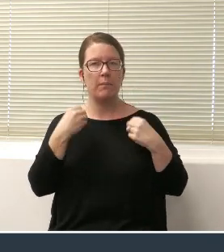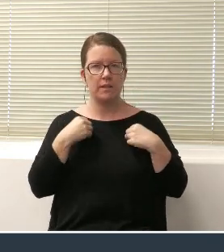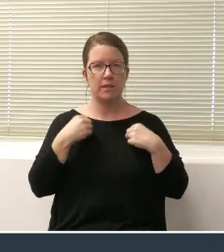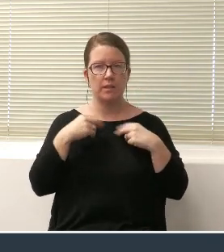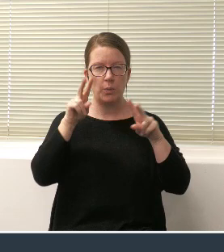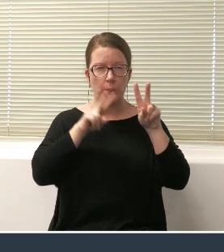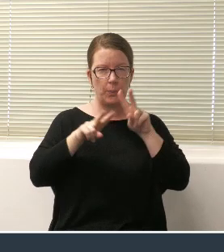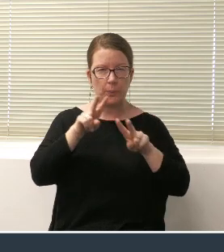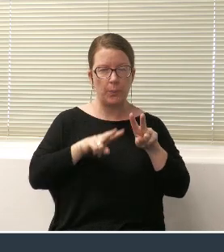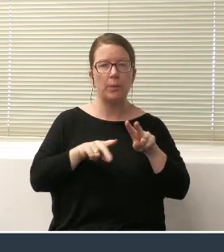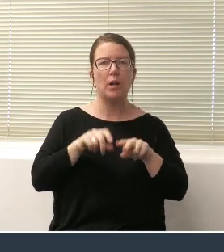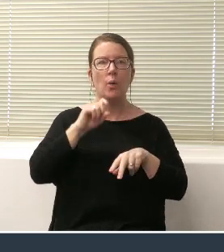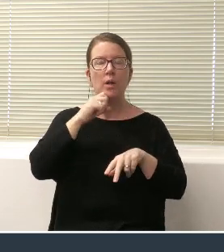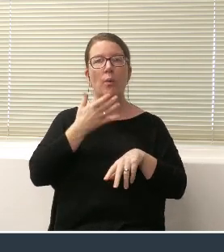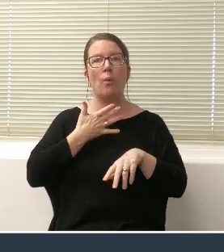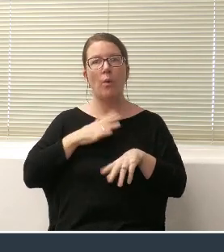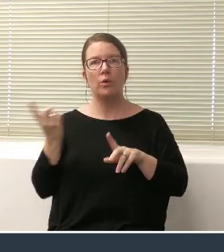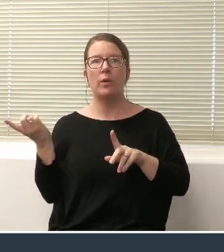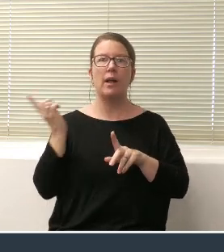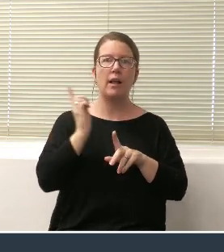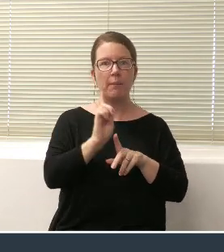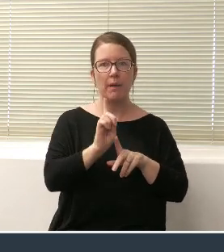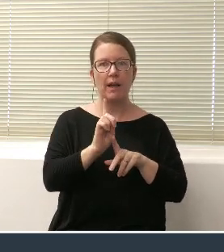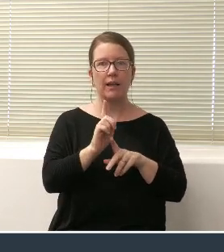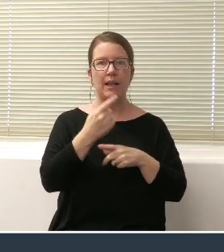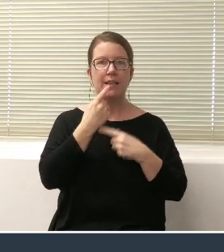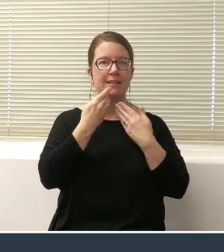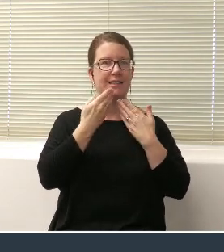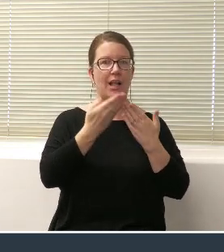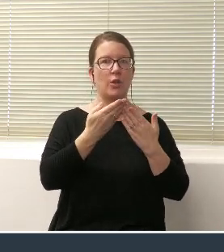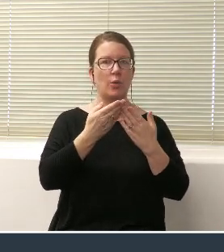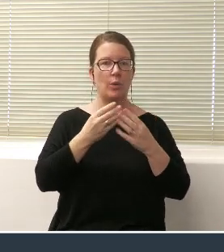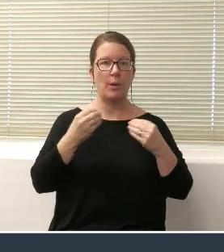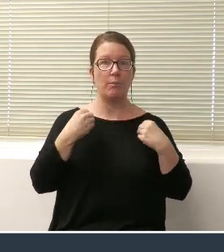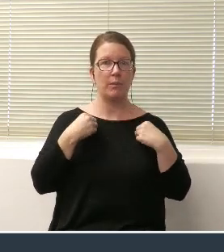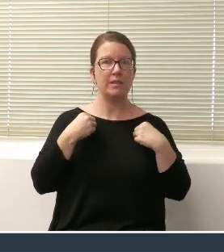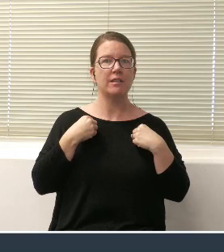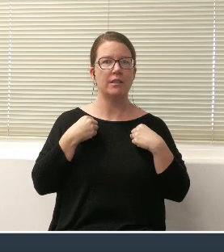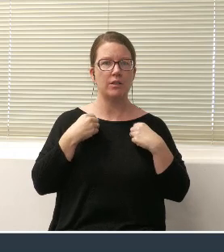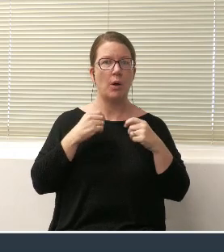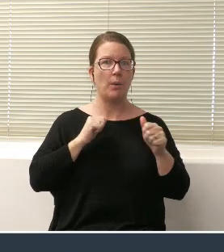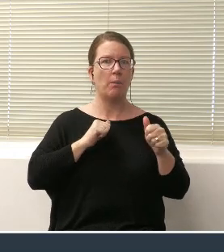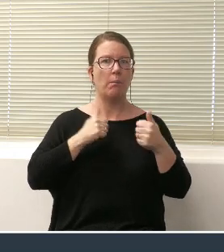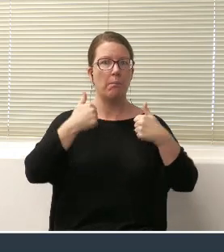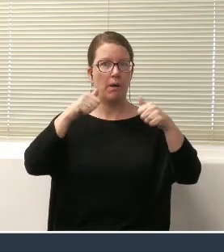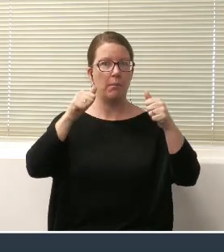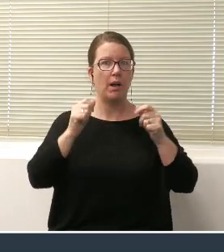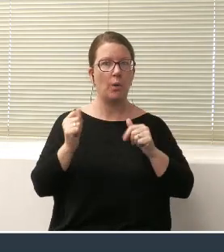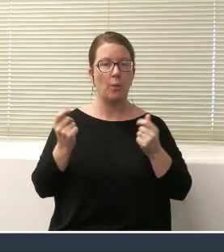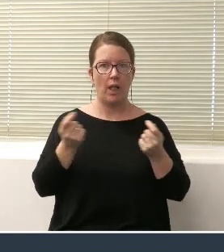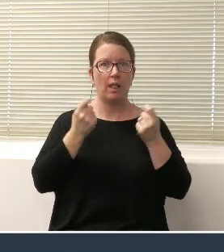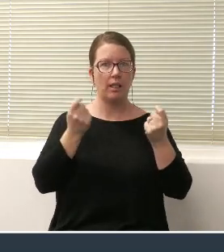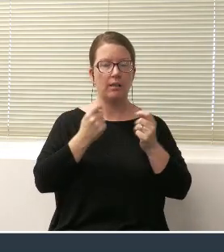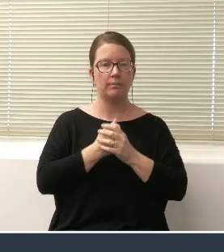come back to you, as well as ELT, on the performance of these facilities. Because, we need to identify how